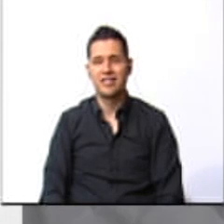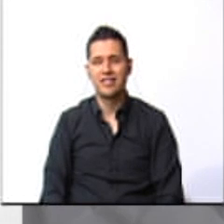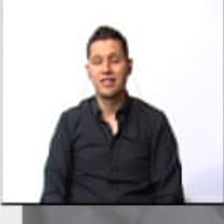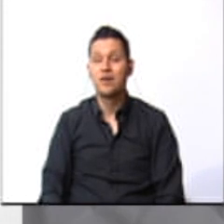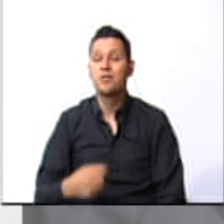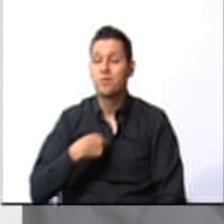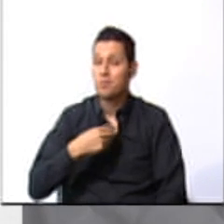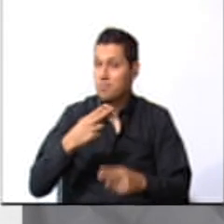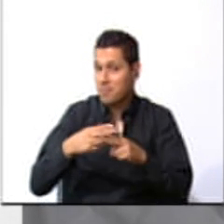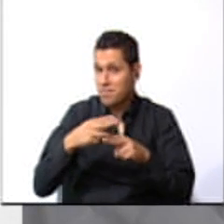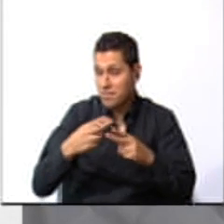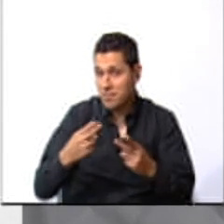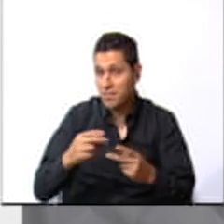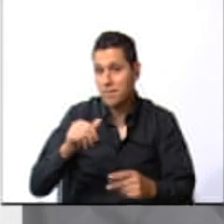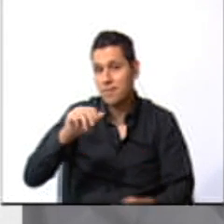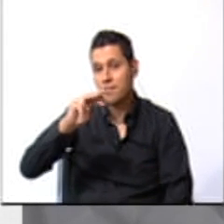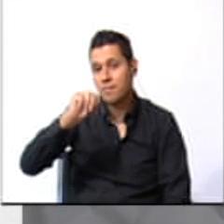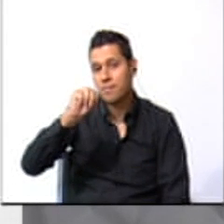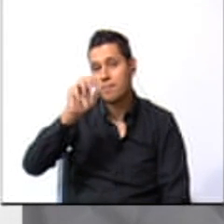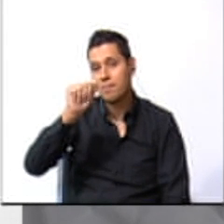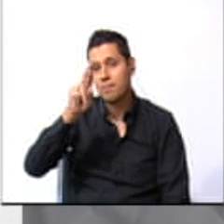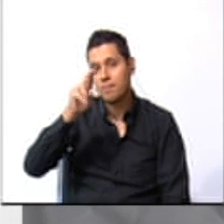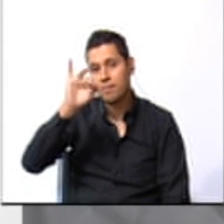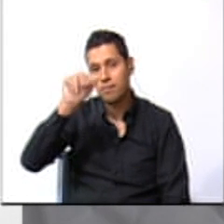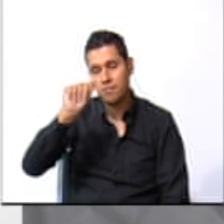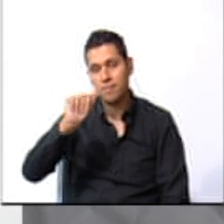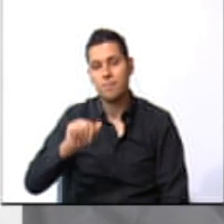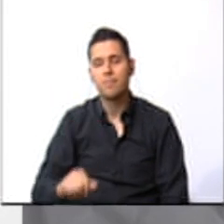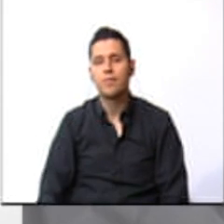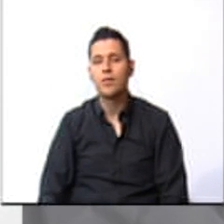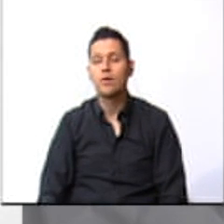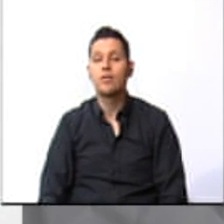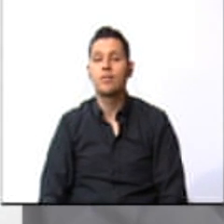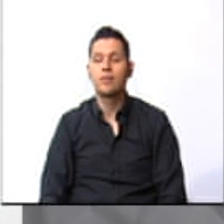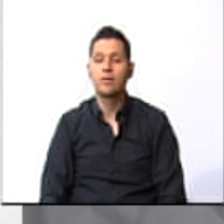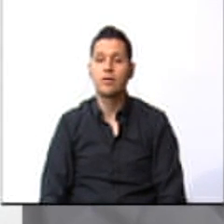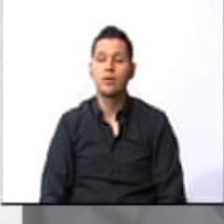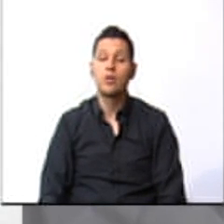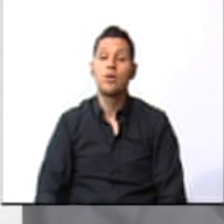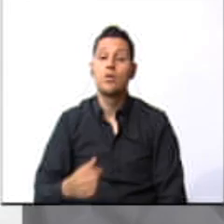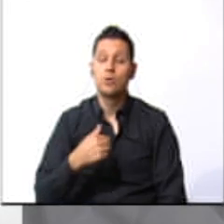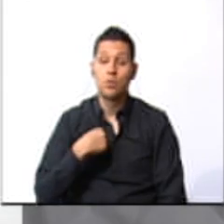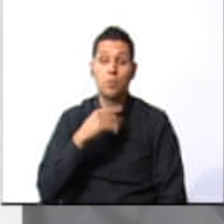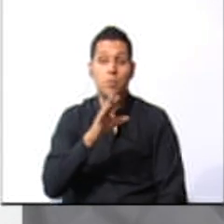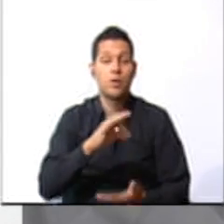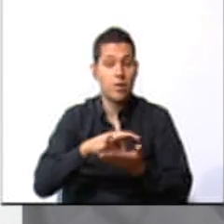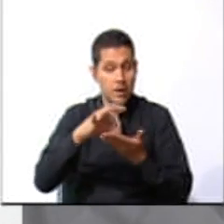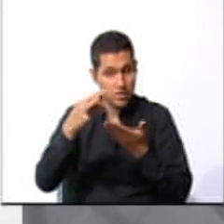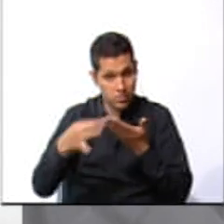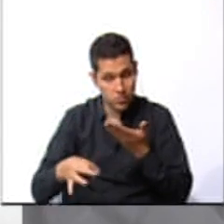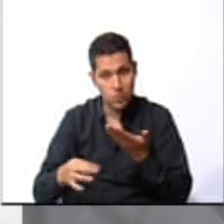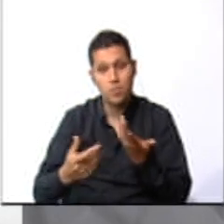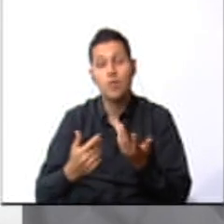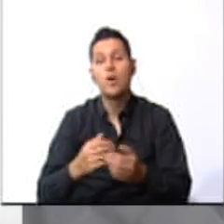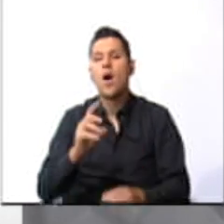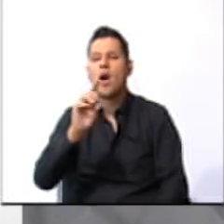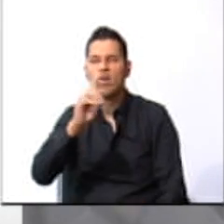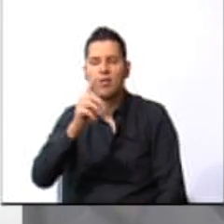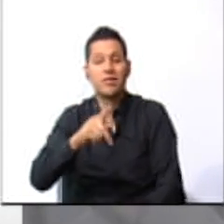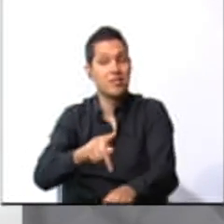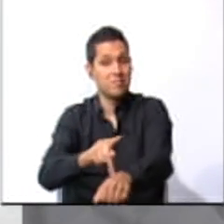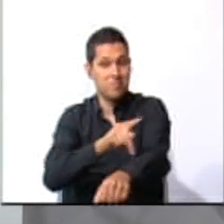My name is Maria Paz. I go to Cervantes School in Paris